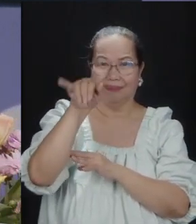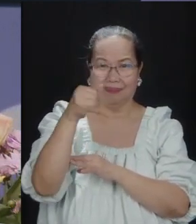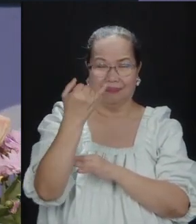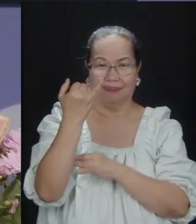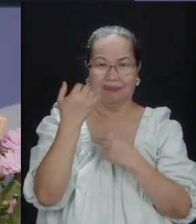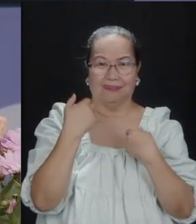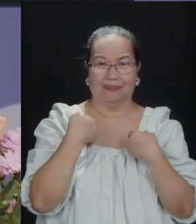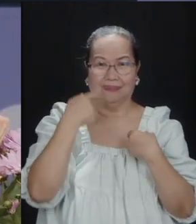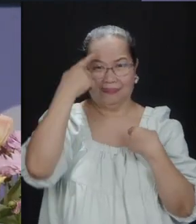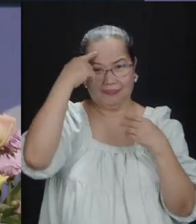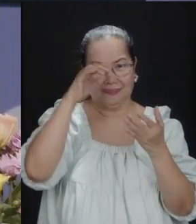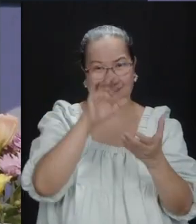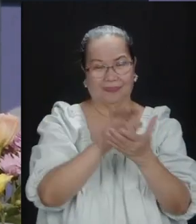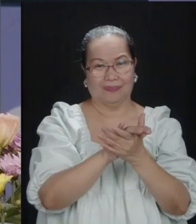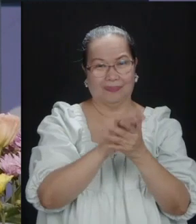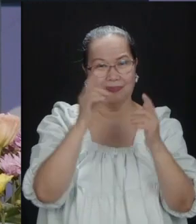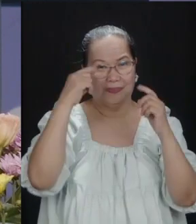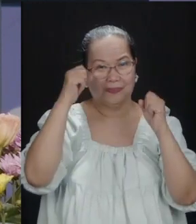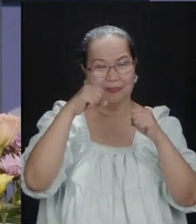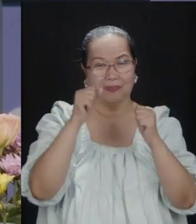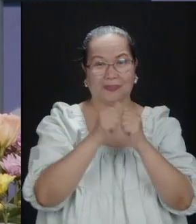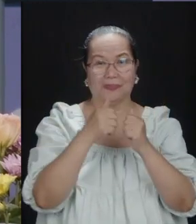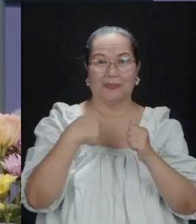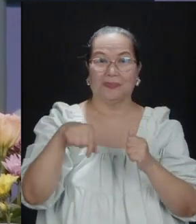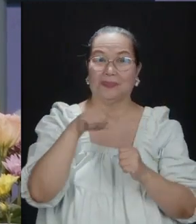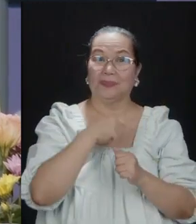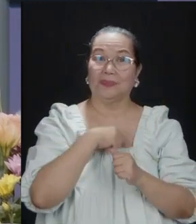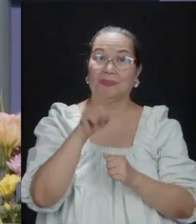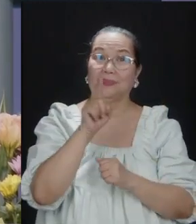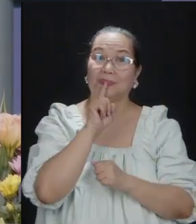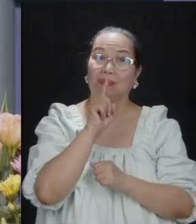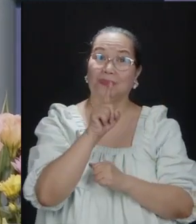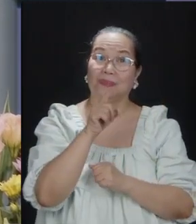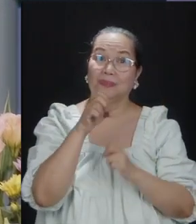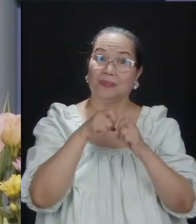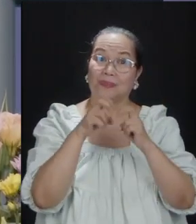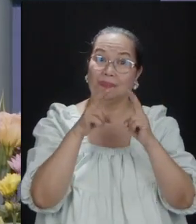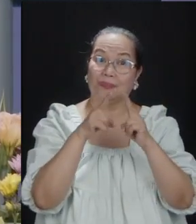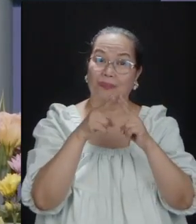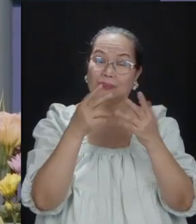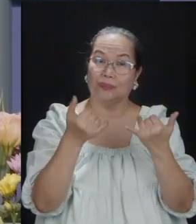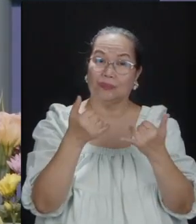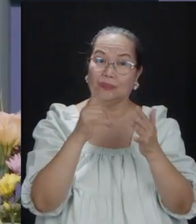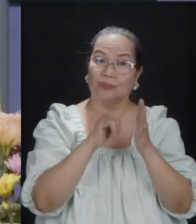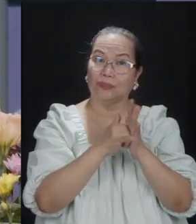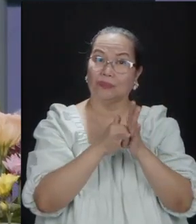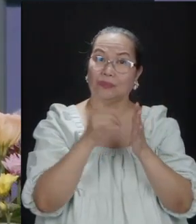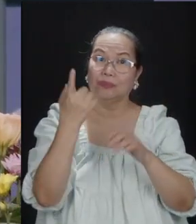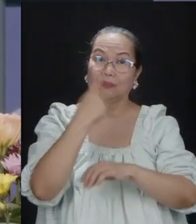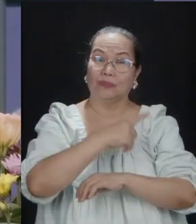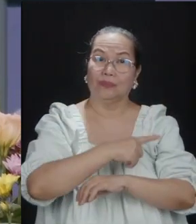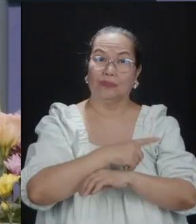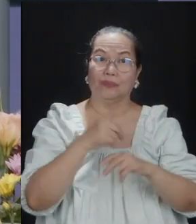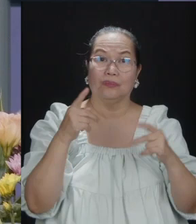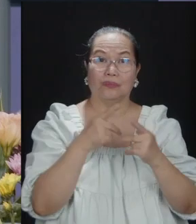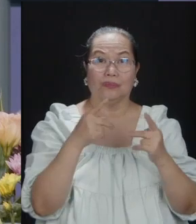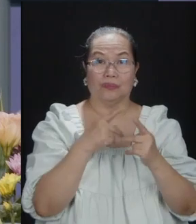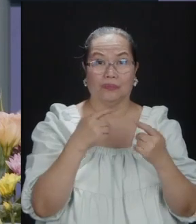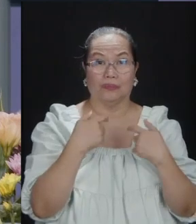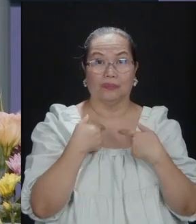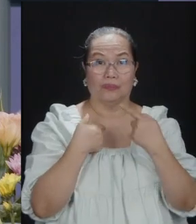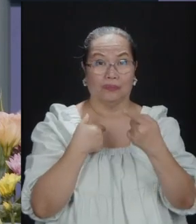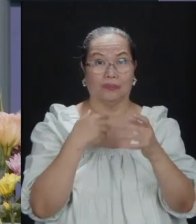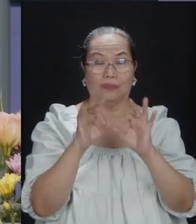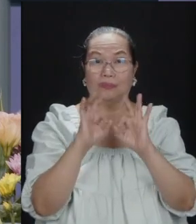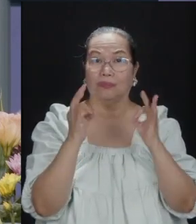agrees with me. You know, but what is true is that even in those days, the pain it brings to